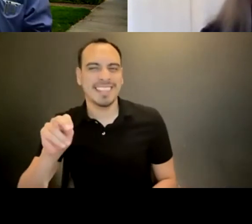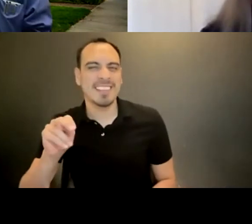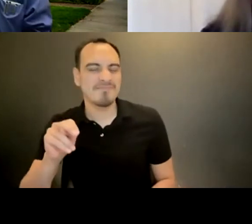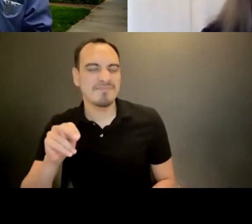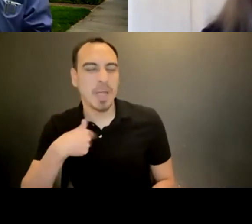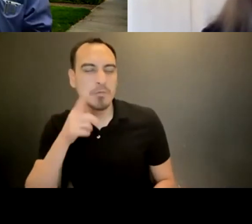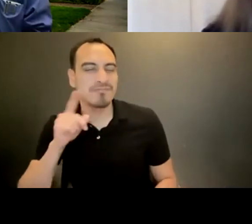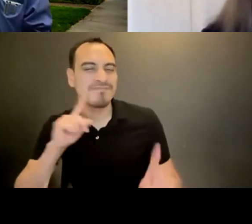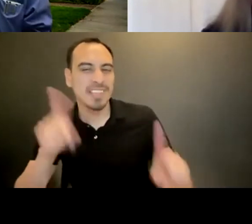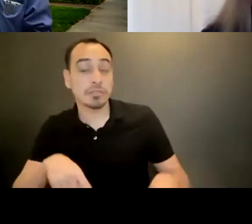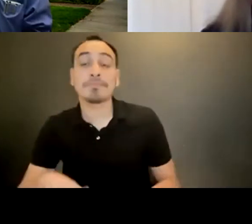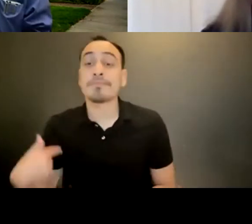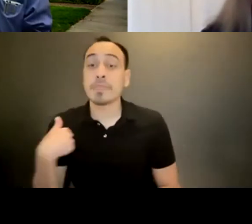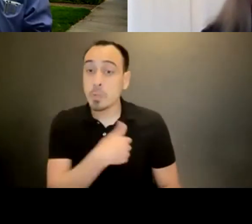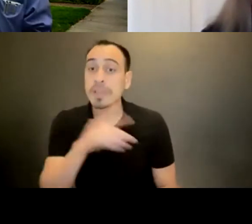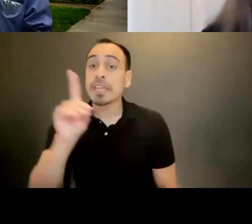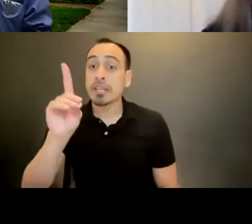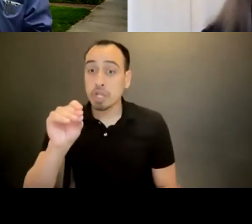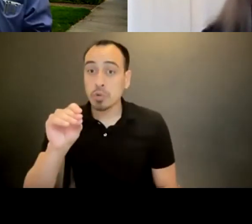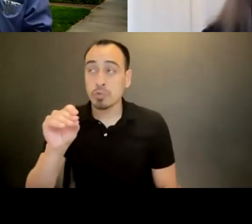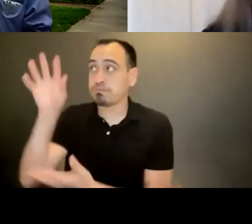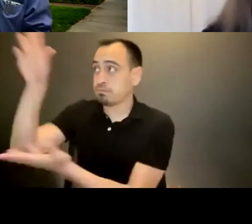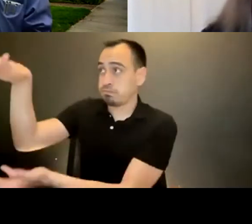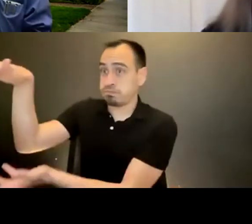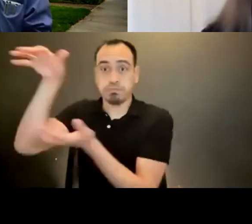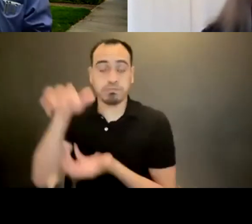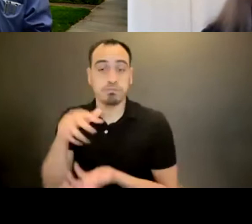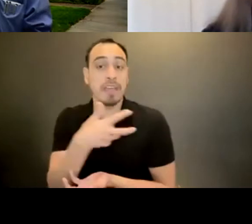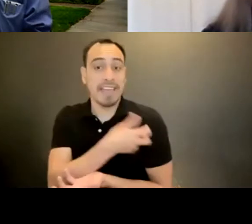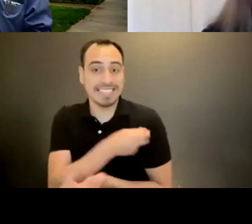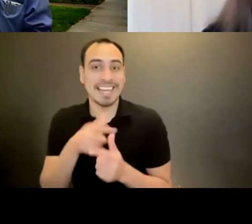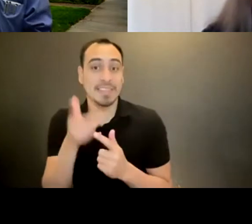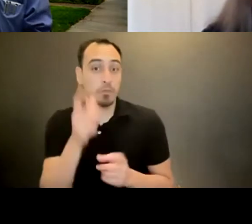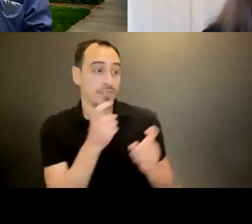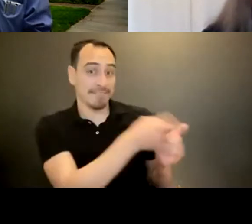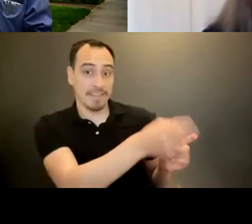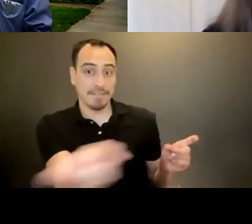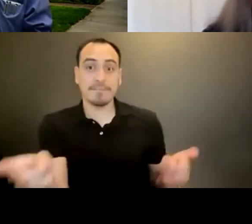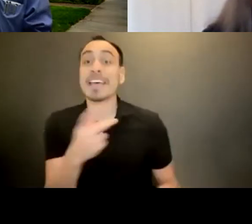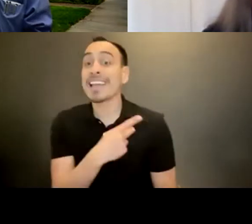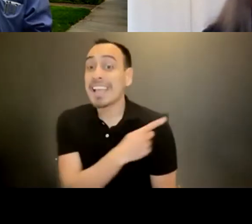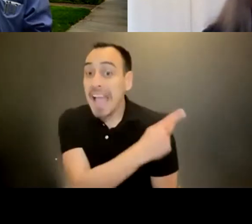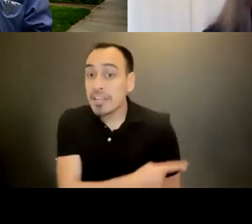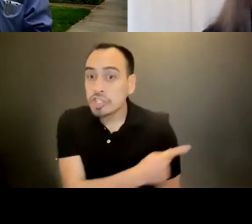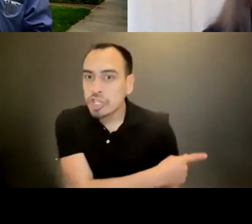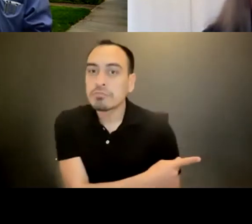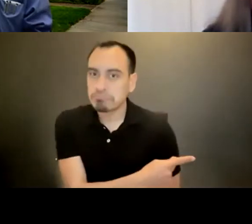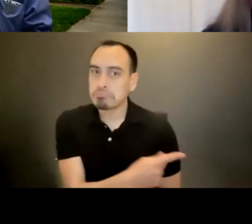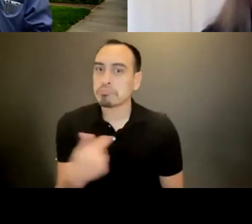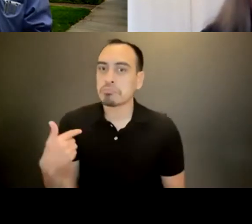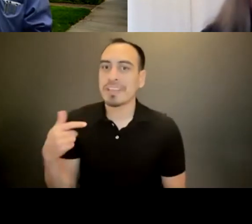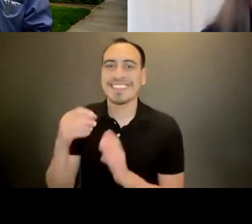do provide vaccine to most of the county. Kaiser gets vaccine directly from the